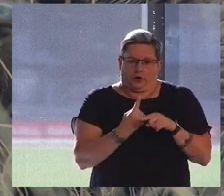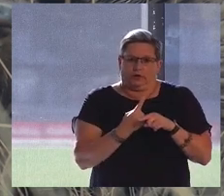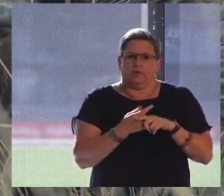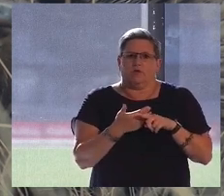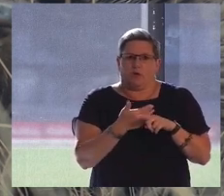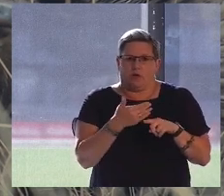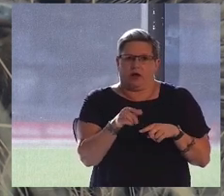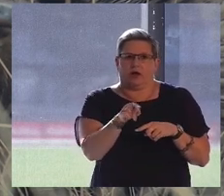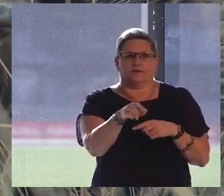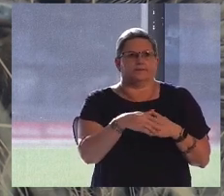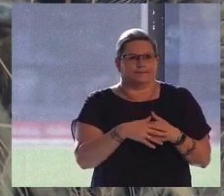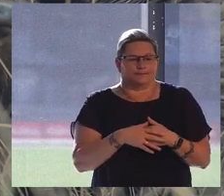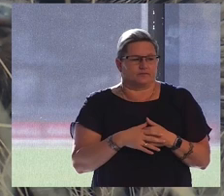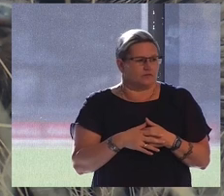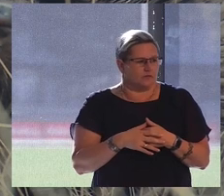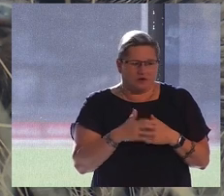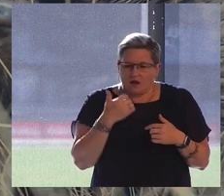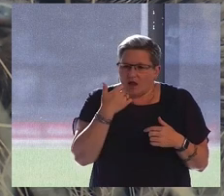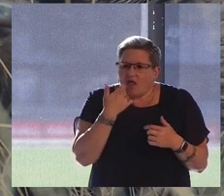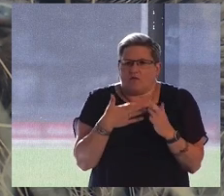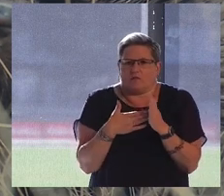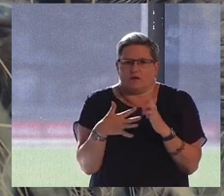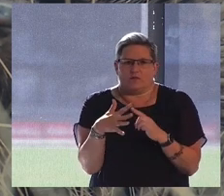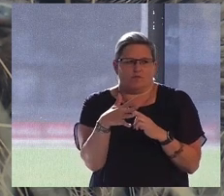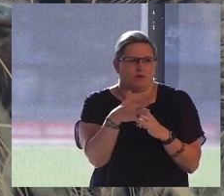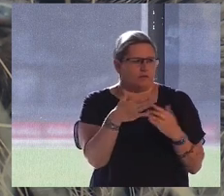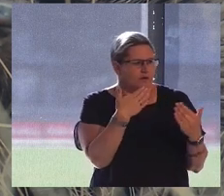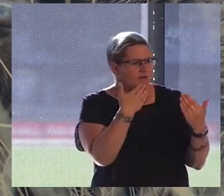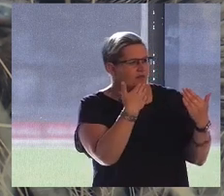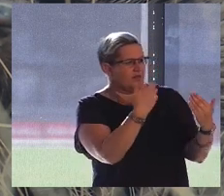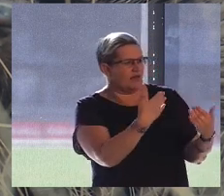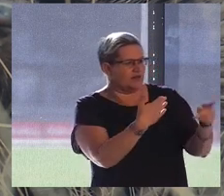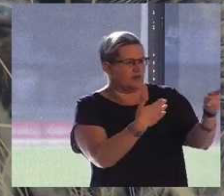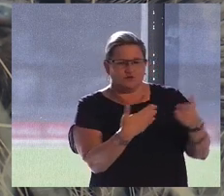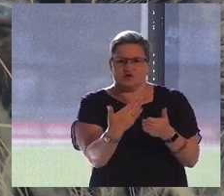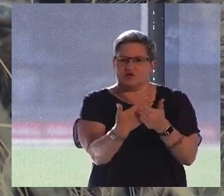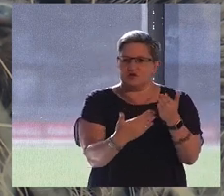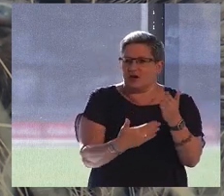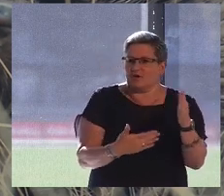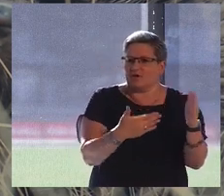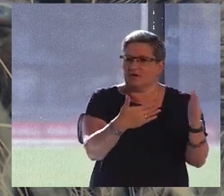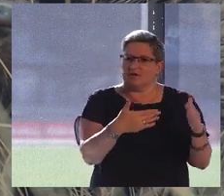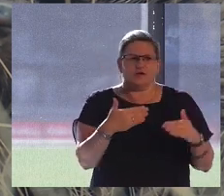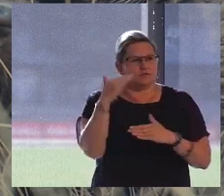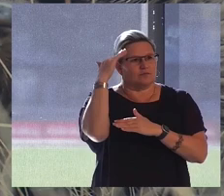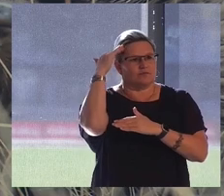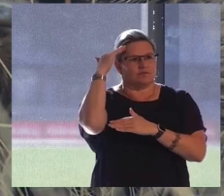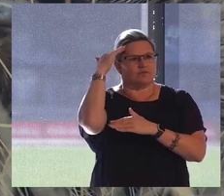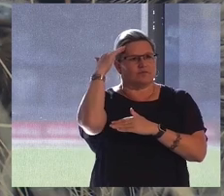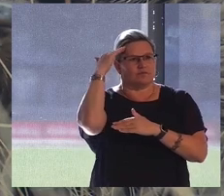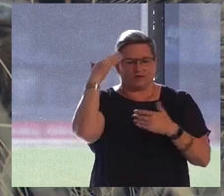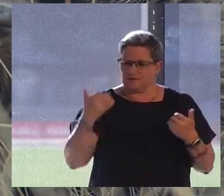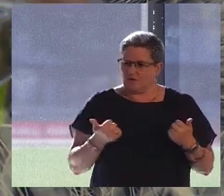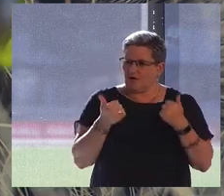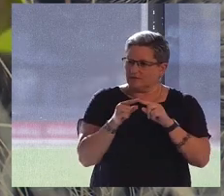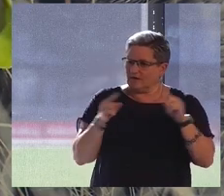And every minute counts. So thank you, Anna, for sharing your insights, some really practical tips, because we've all got our